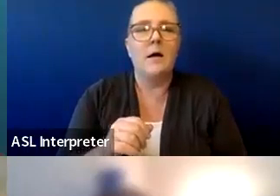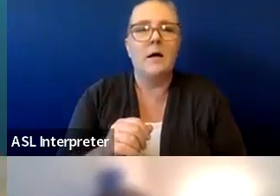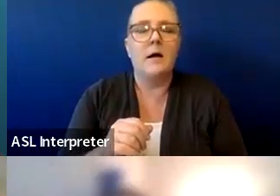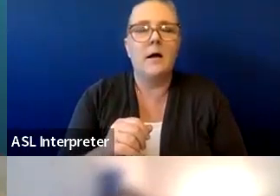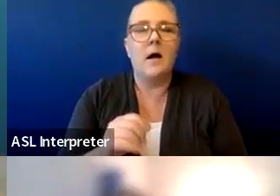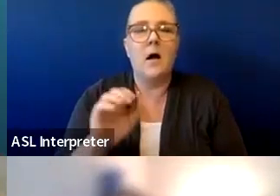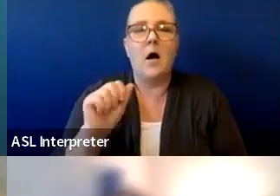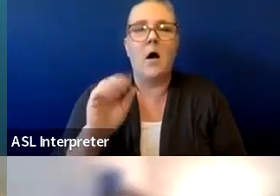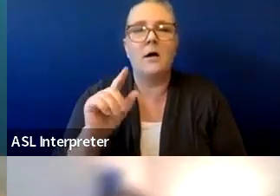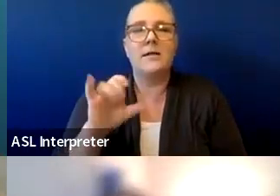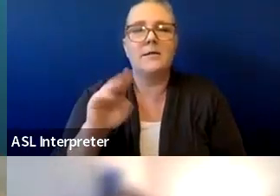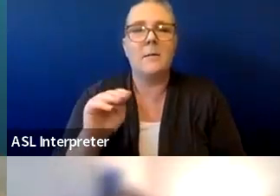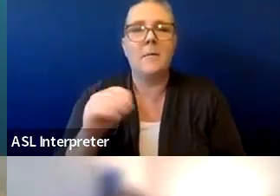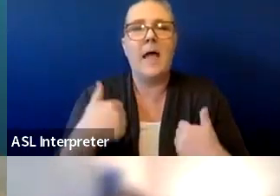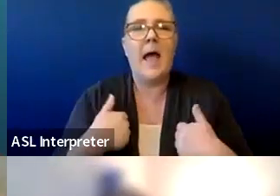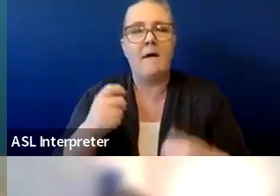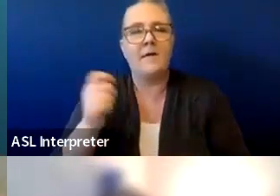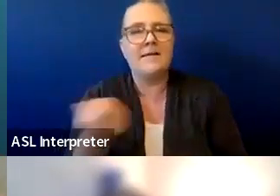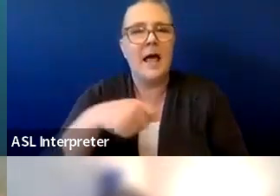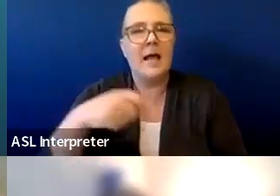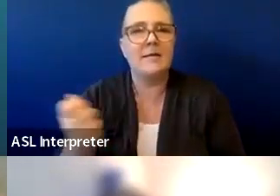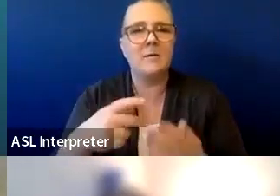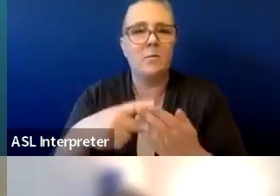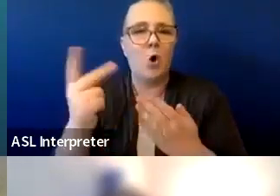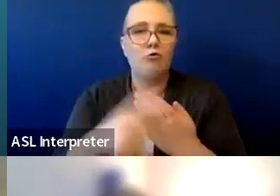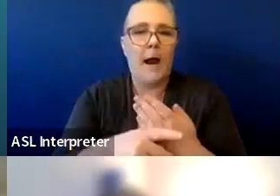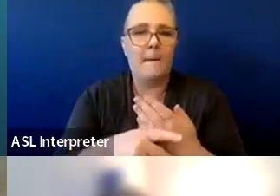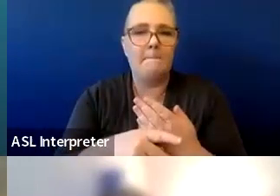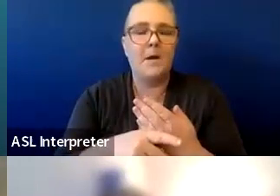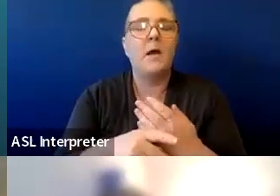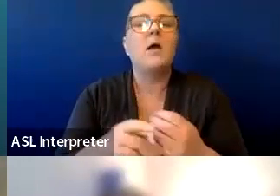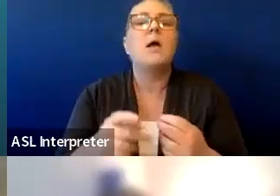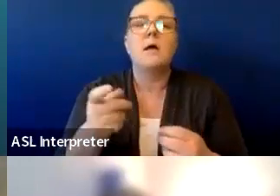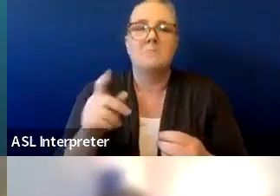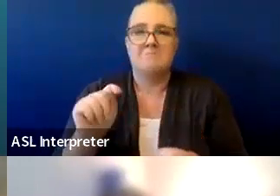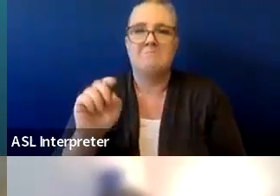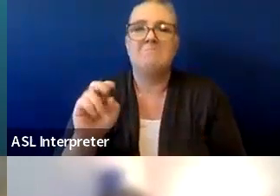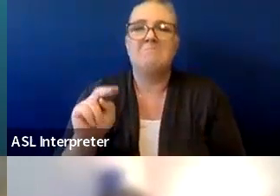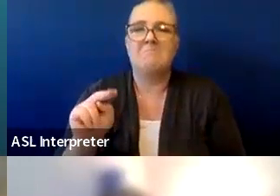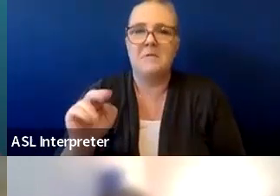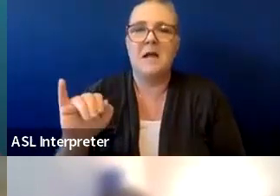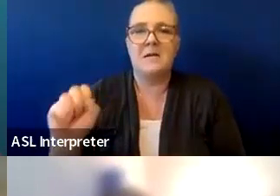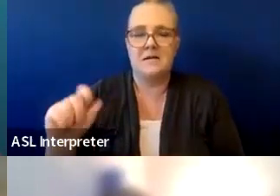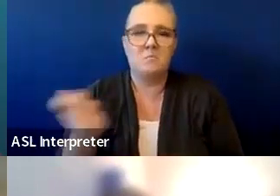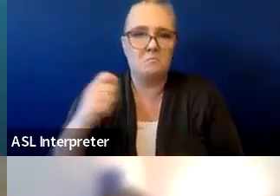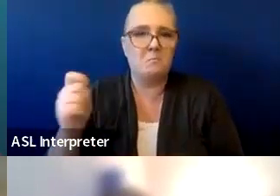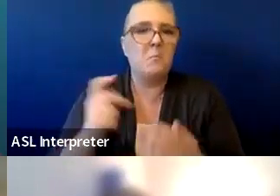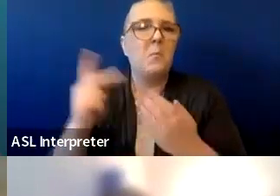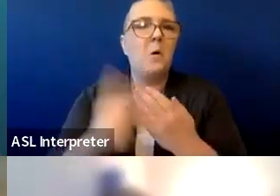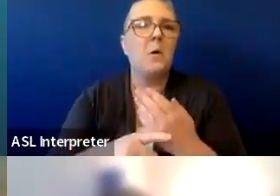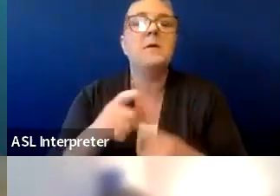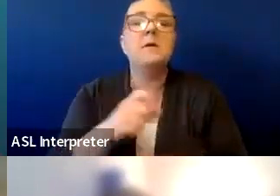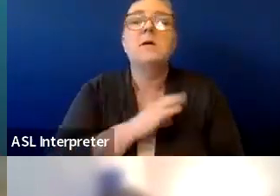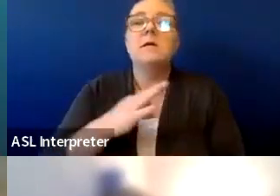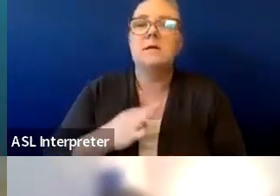Acing Autism is a tennis program. And so kids are able to get introduced to tennis, and they have staff that are